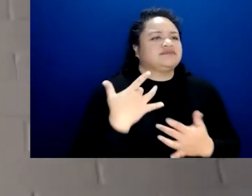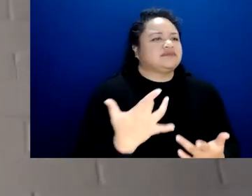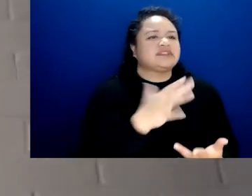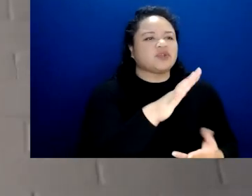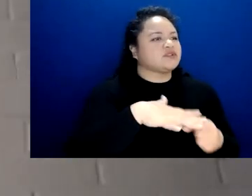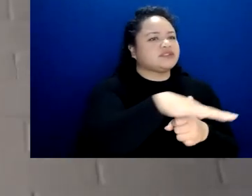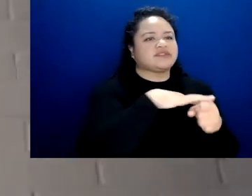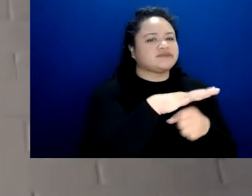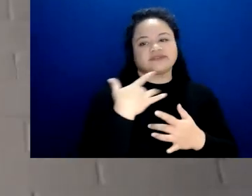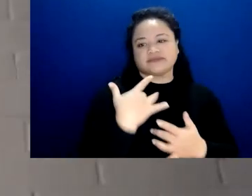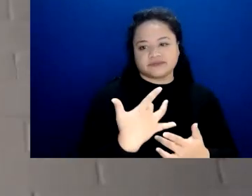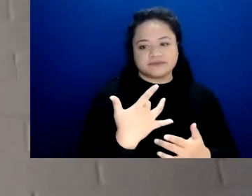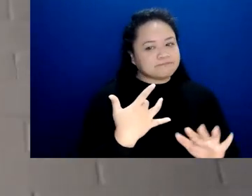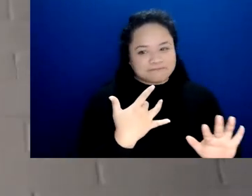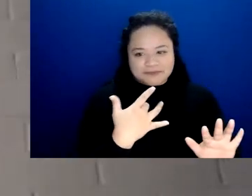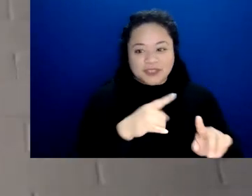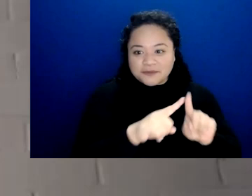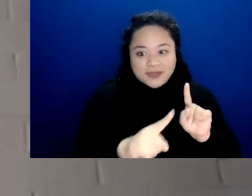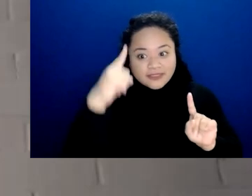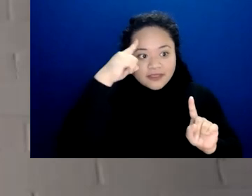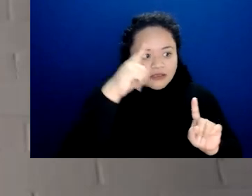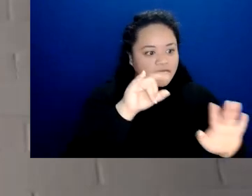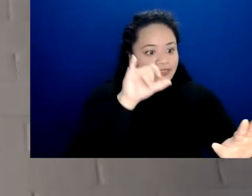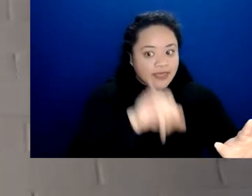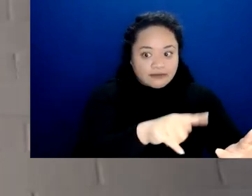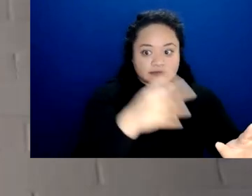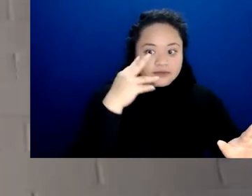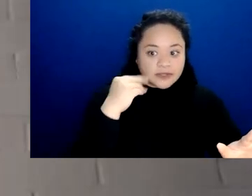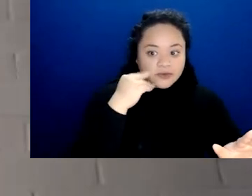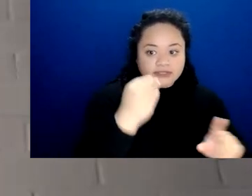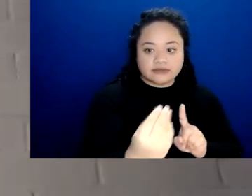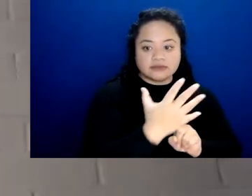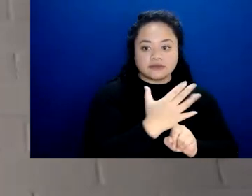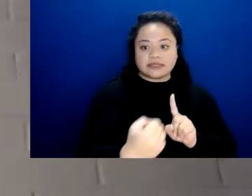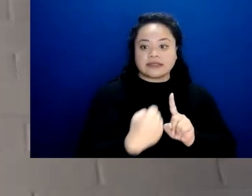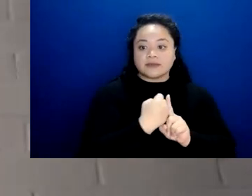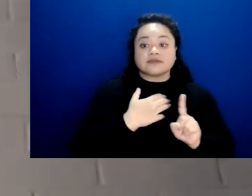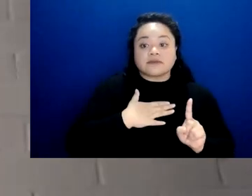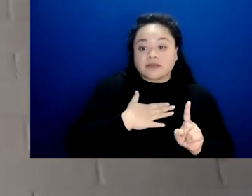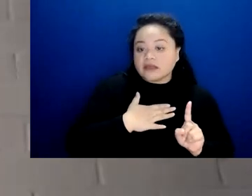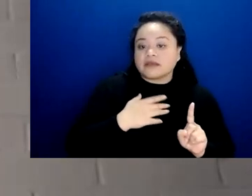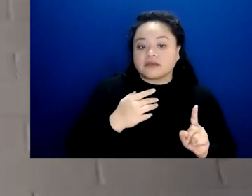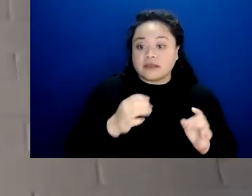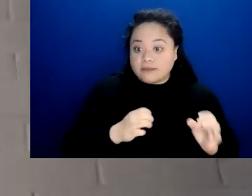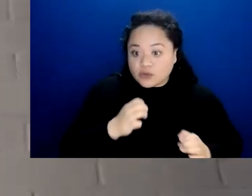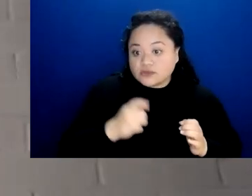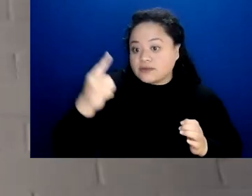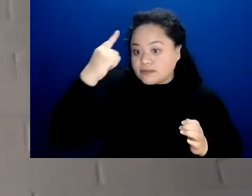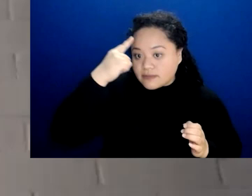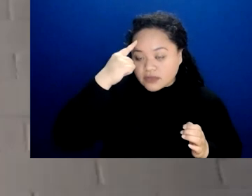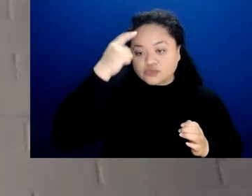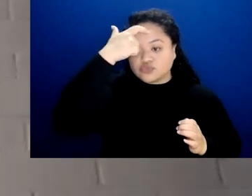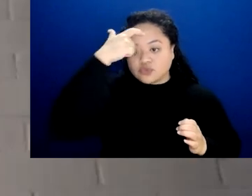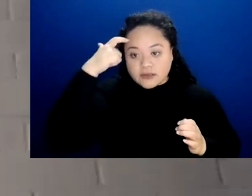the emotional and mental trauma that these individuals who live in that daily become desensitized and